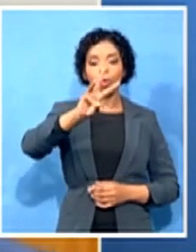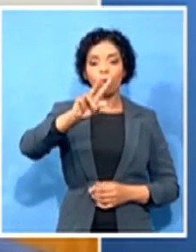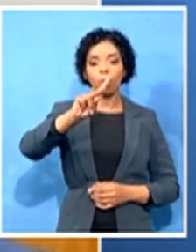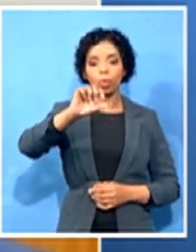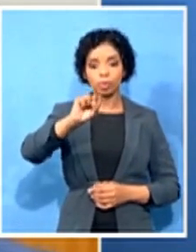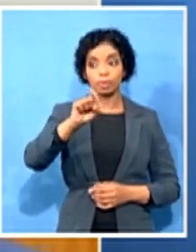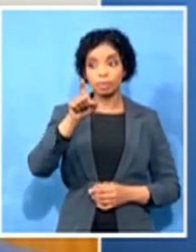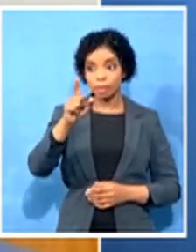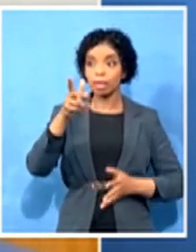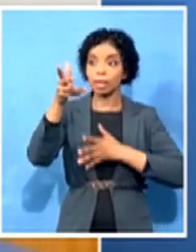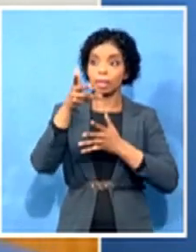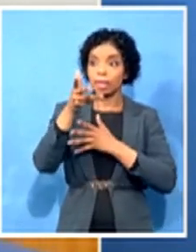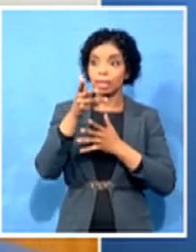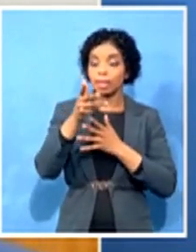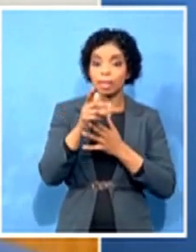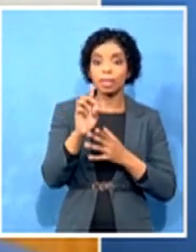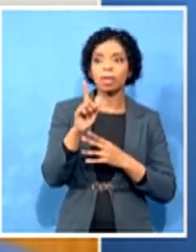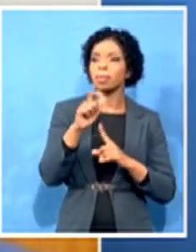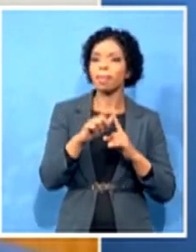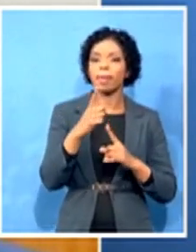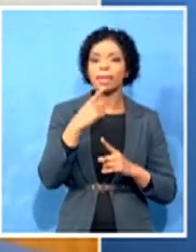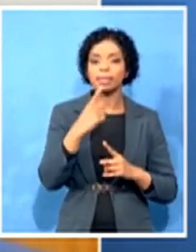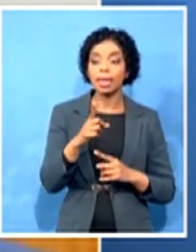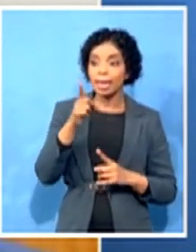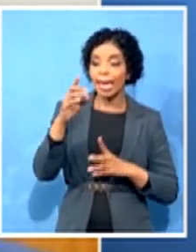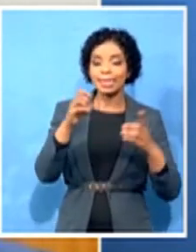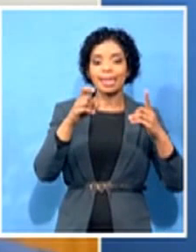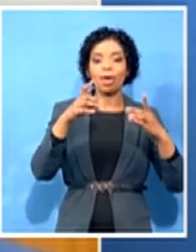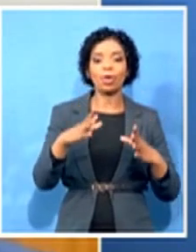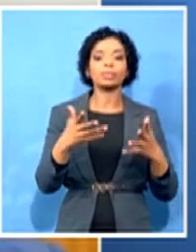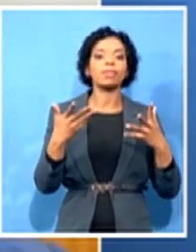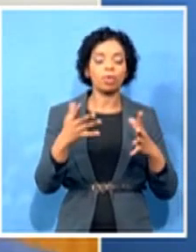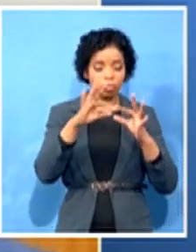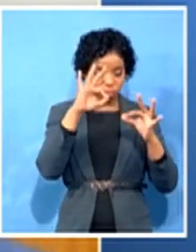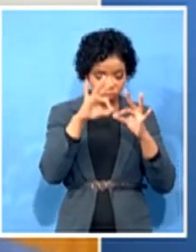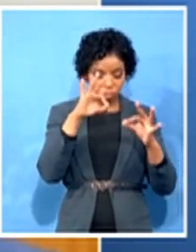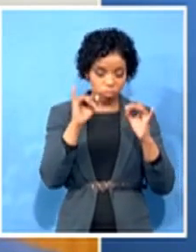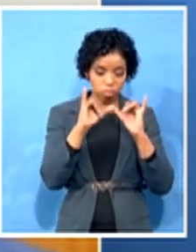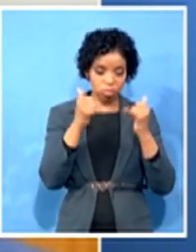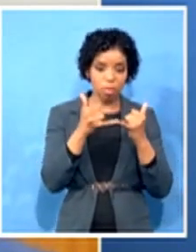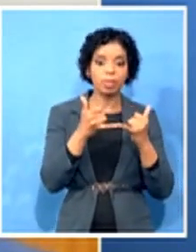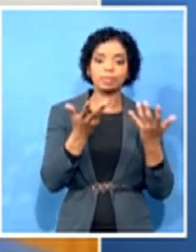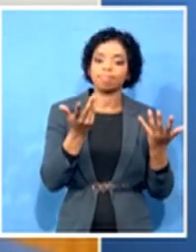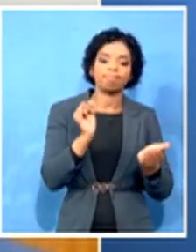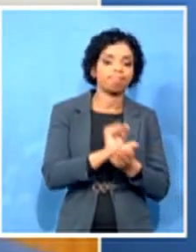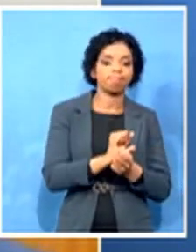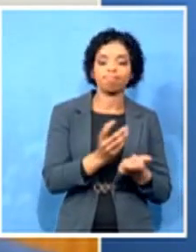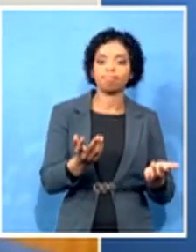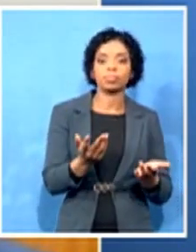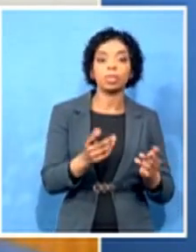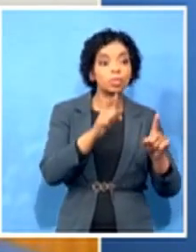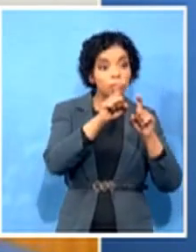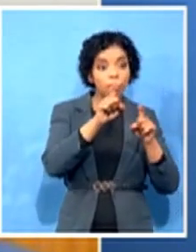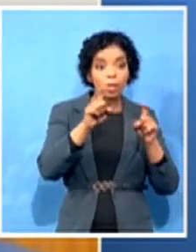the directors of a specific company that will be arrested. So for those people to do a CIPC check becomes relatively easy, and they can